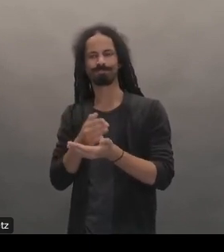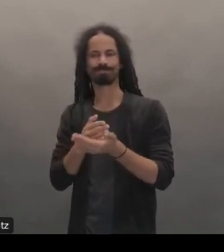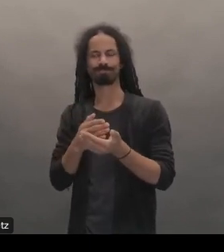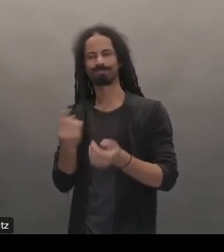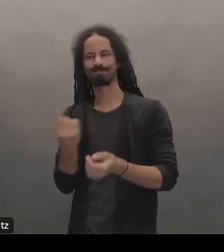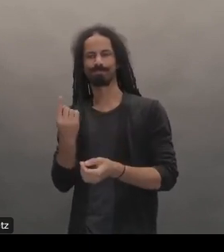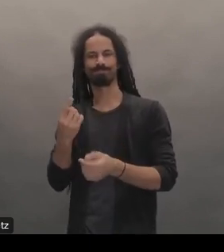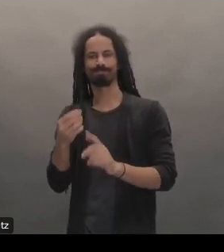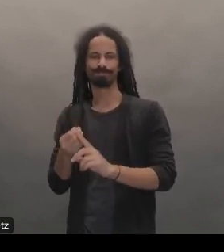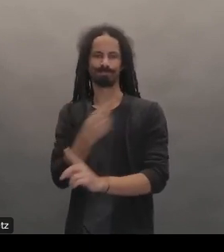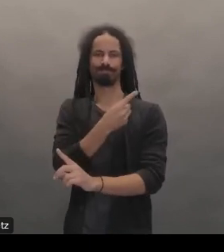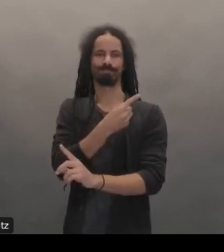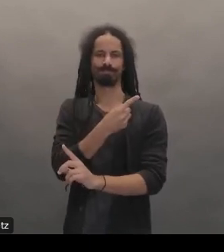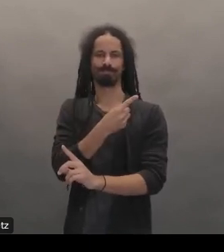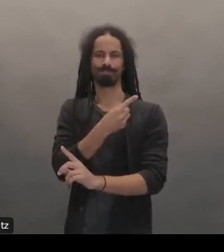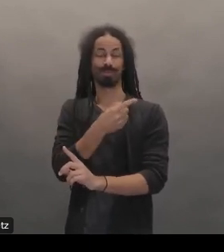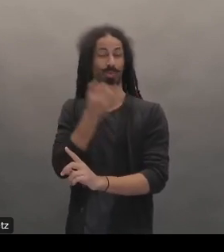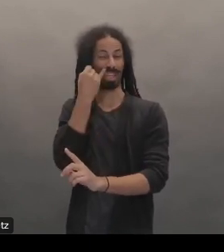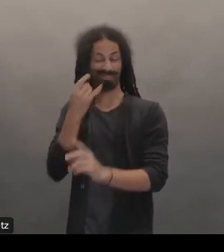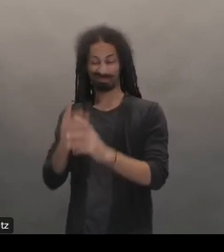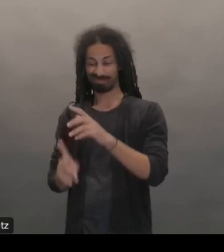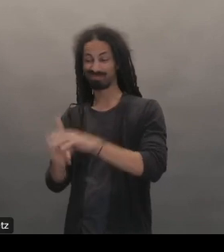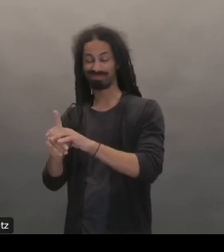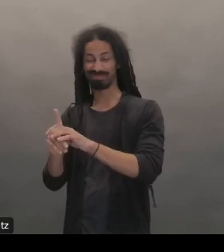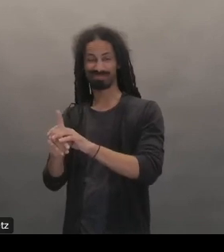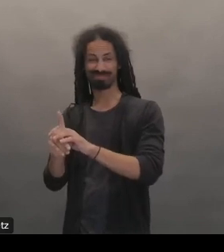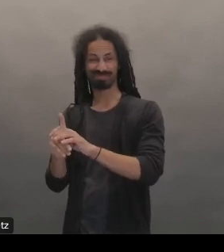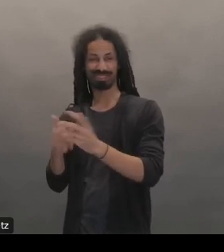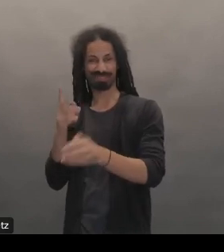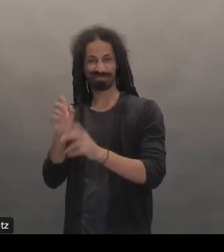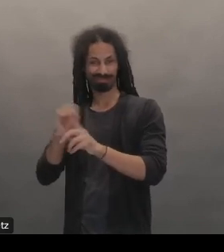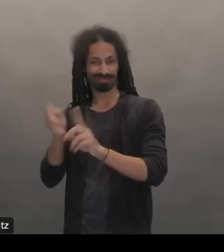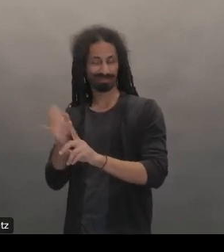that case, please always follow those